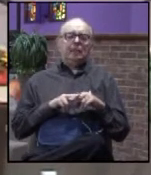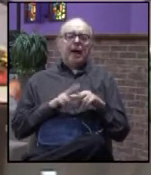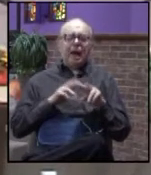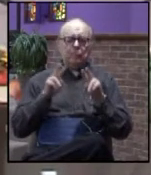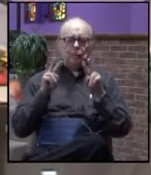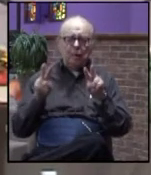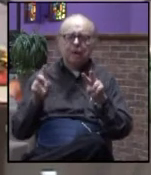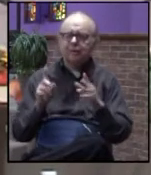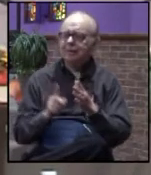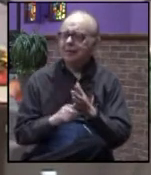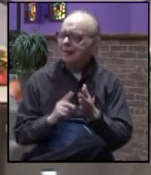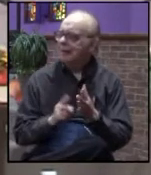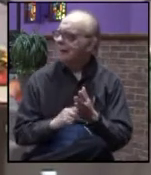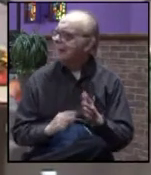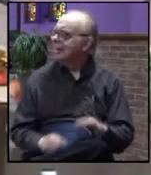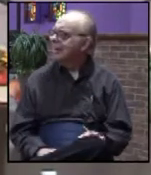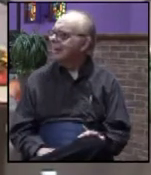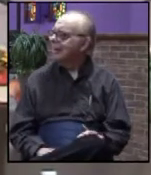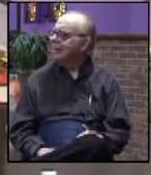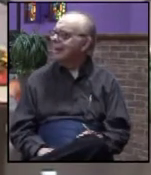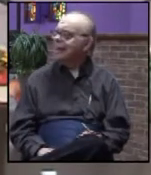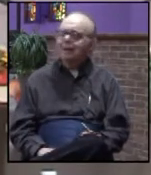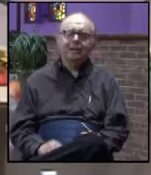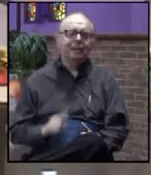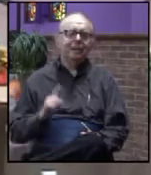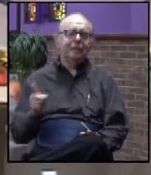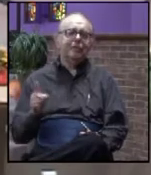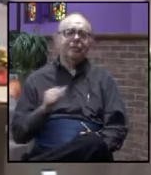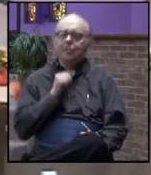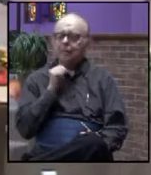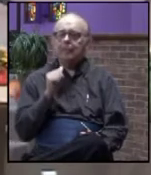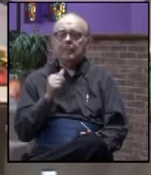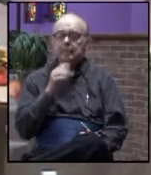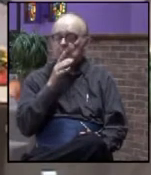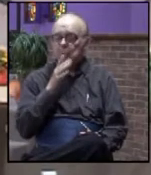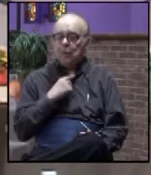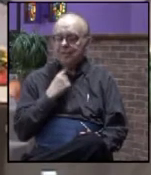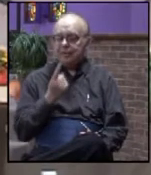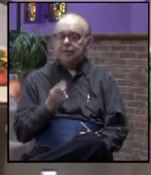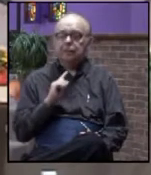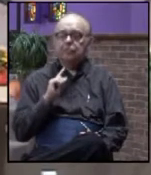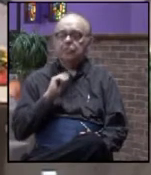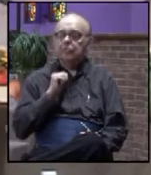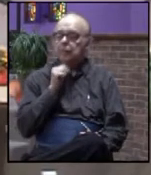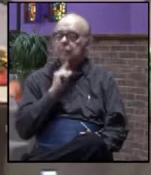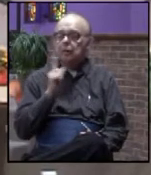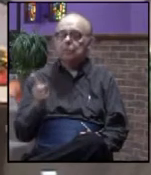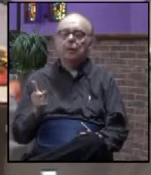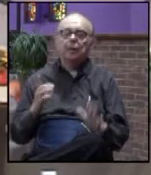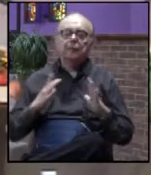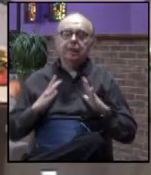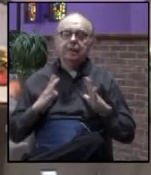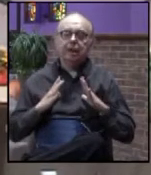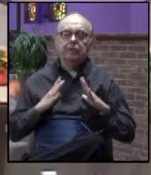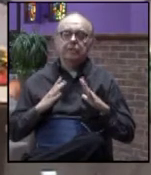observe sometimes. You don't go on vacation, you just work from a different location. Yeah. Yeah, but I was in my bed.